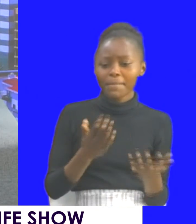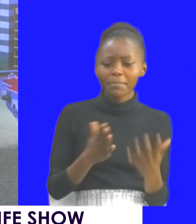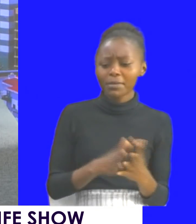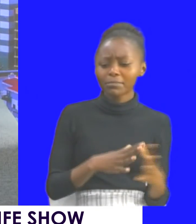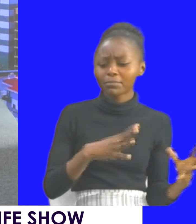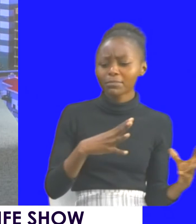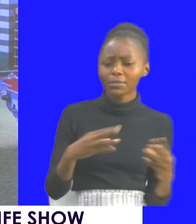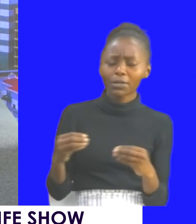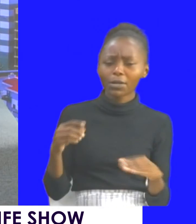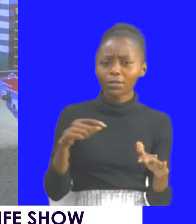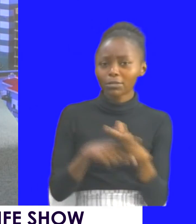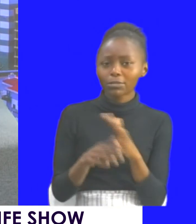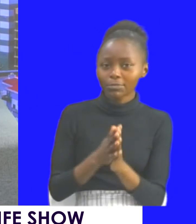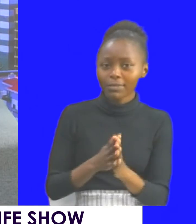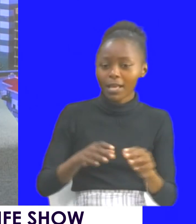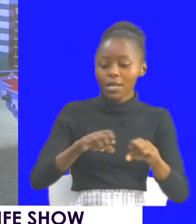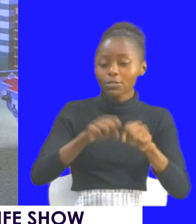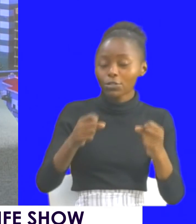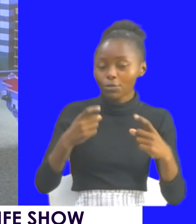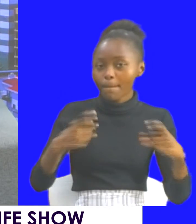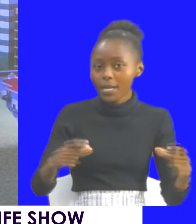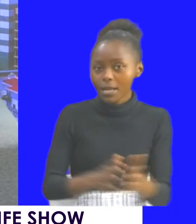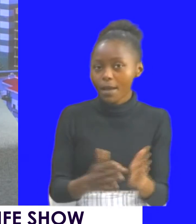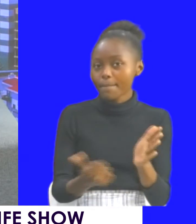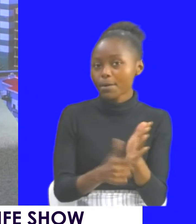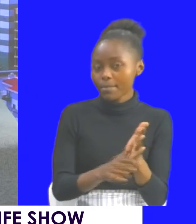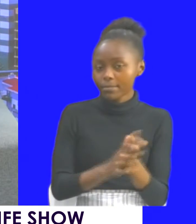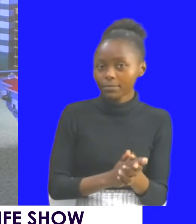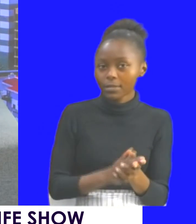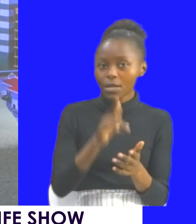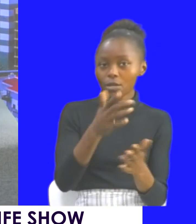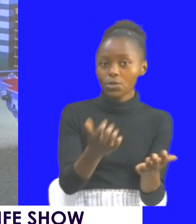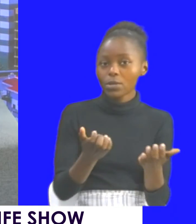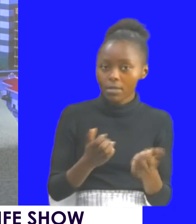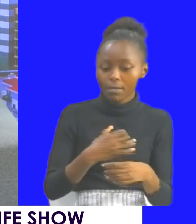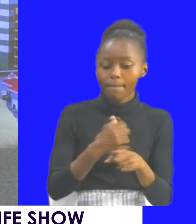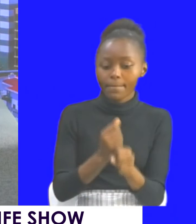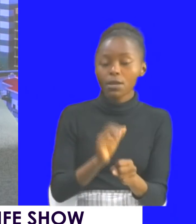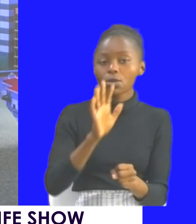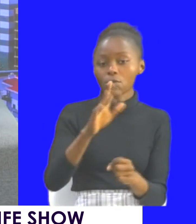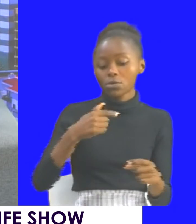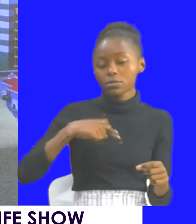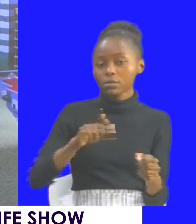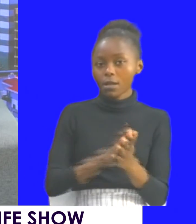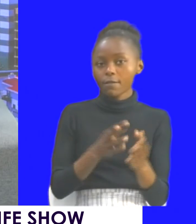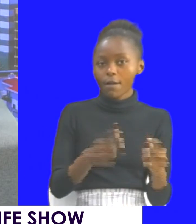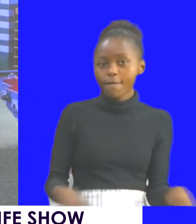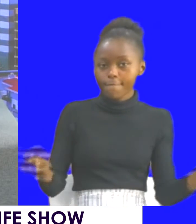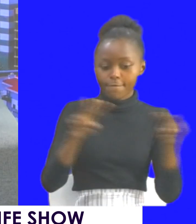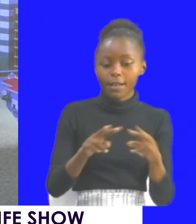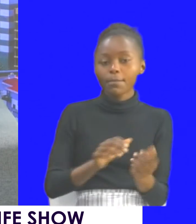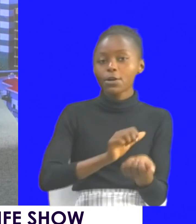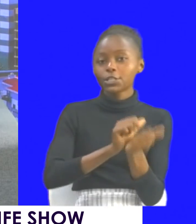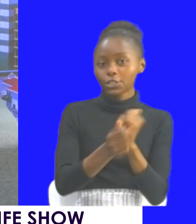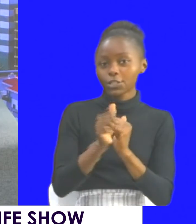social media issues. Am I bringing you somewhere? You need to make yourself relevant. Change the story on